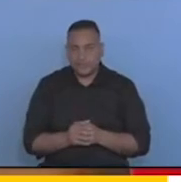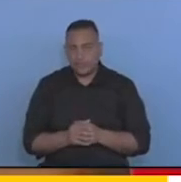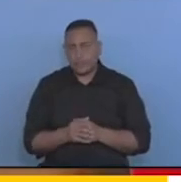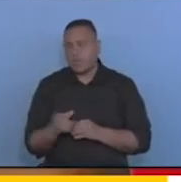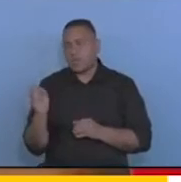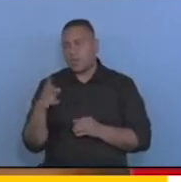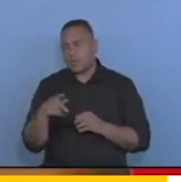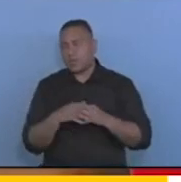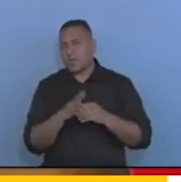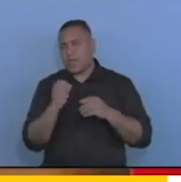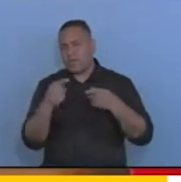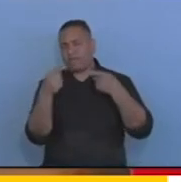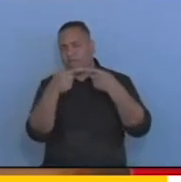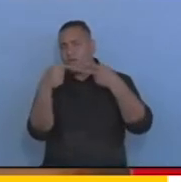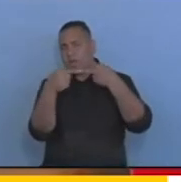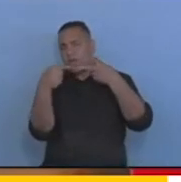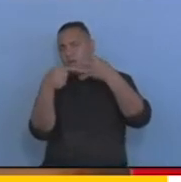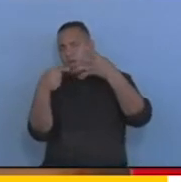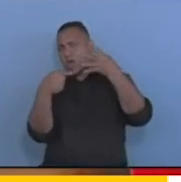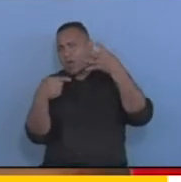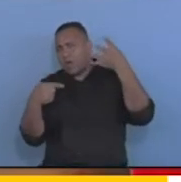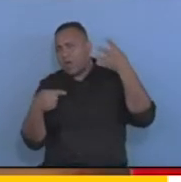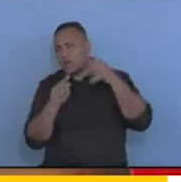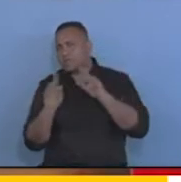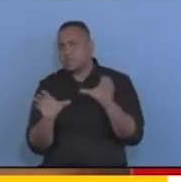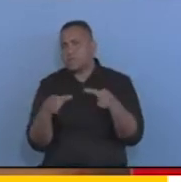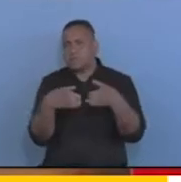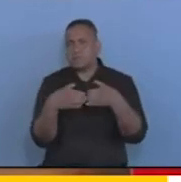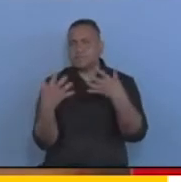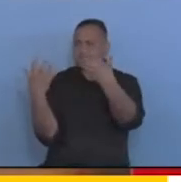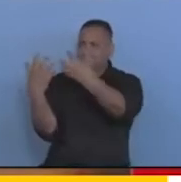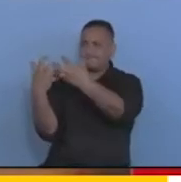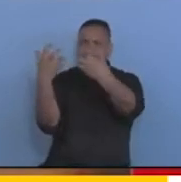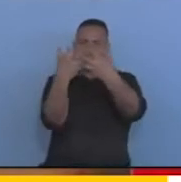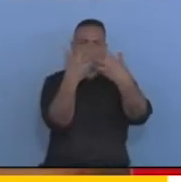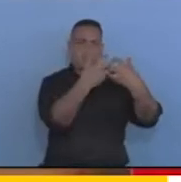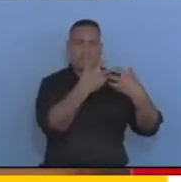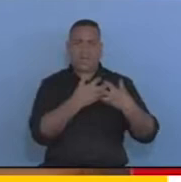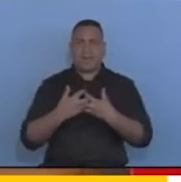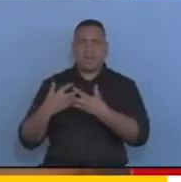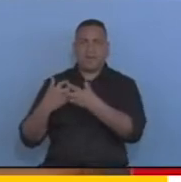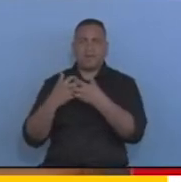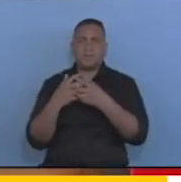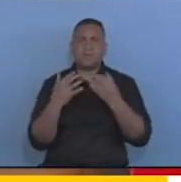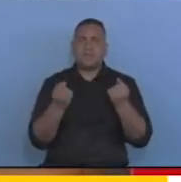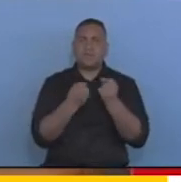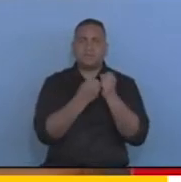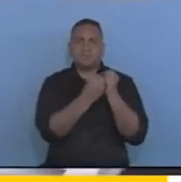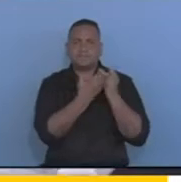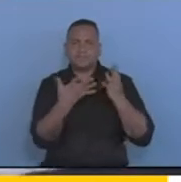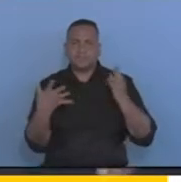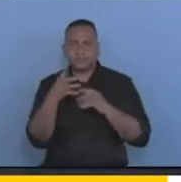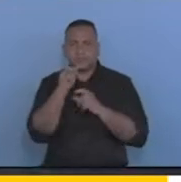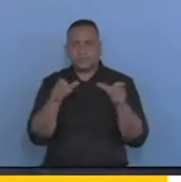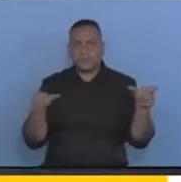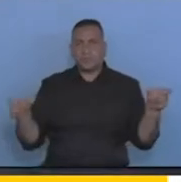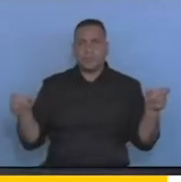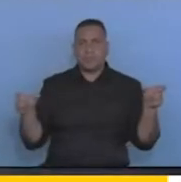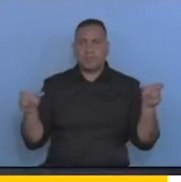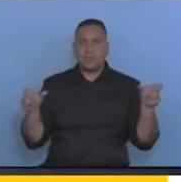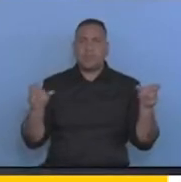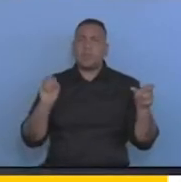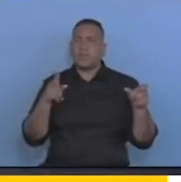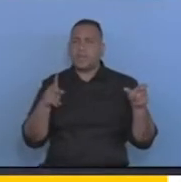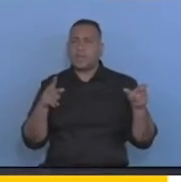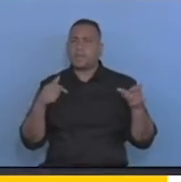of sectors that sort of intertwine, and because a lot of people are, that is a key question for any prospective student. Yes, okay, I've got my paper, I've